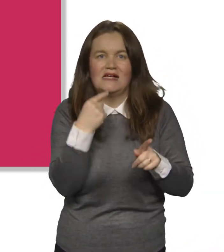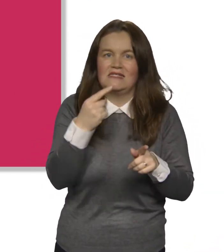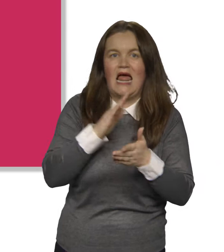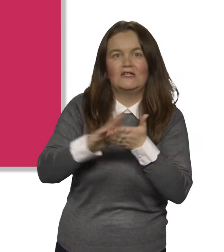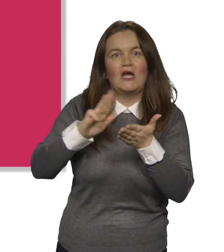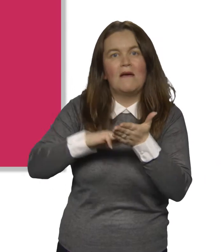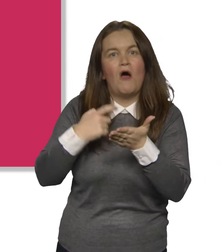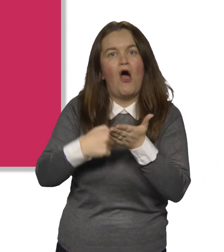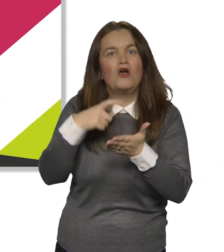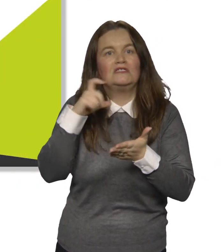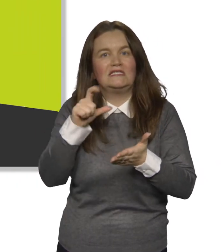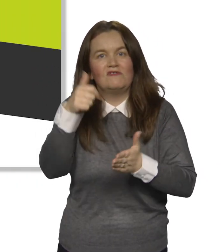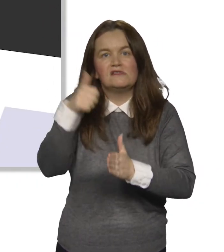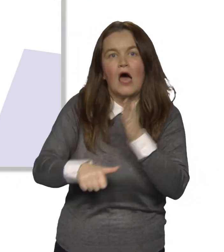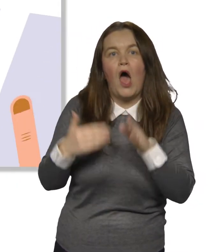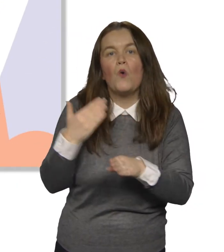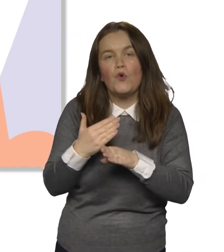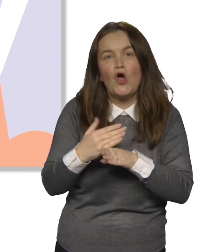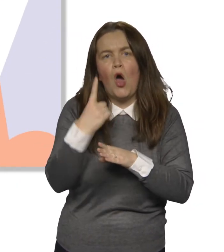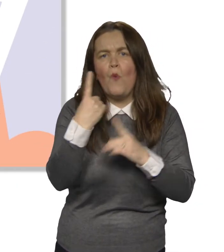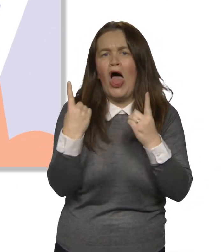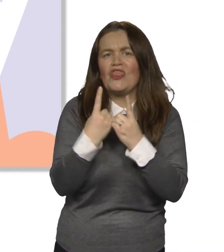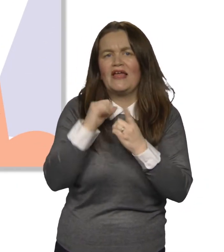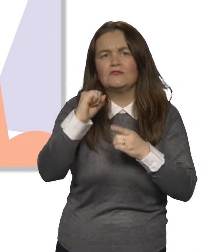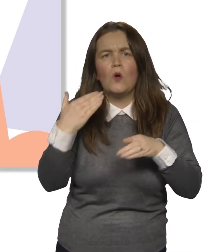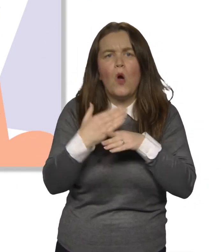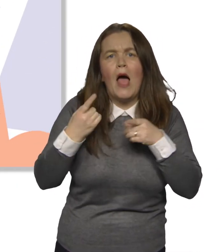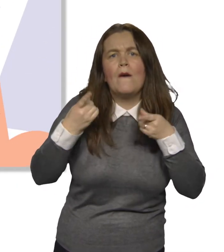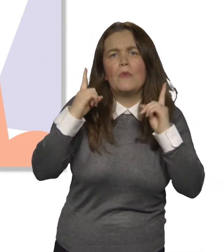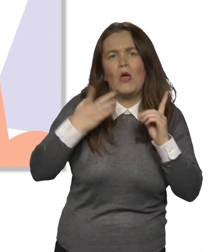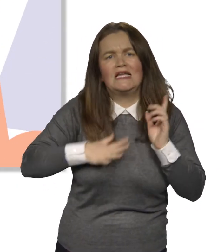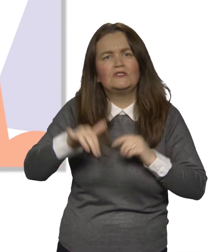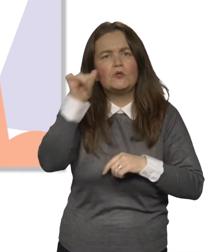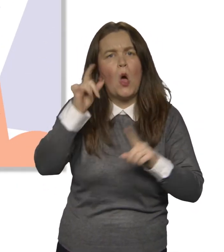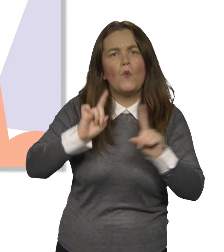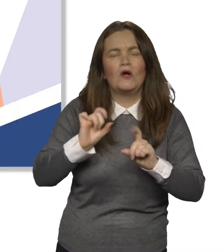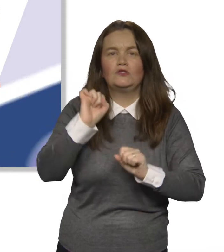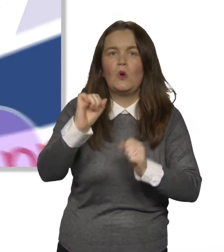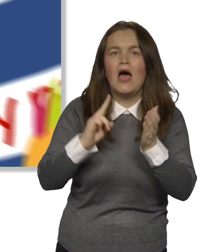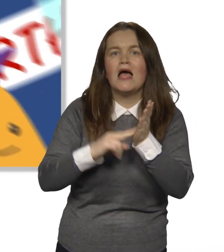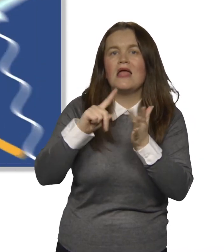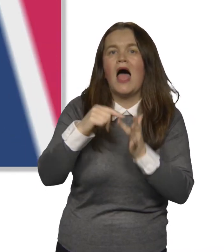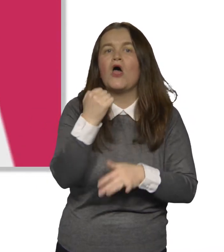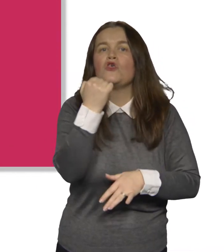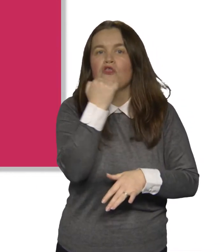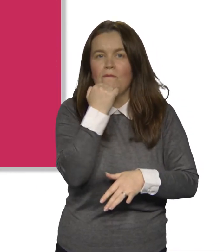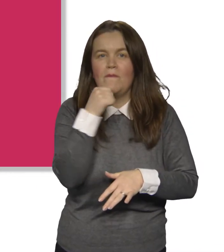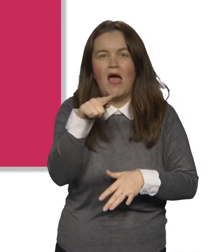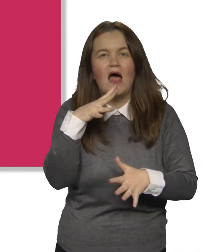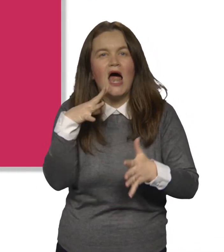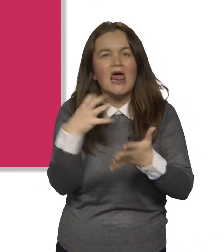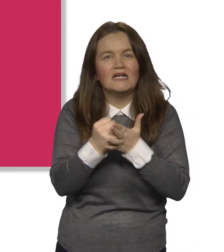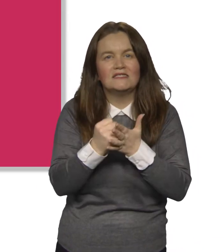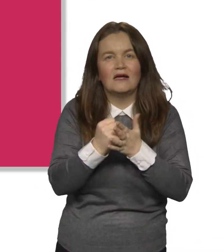you've started work. One of the things your employer will need to know is your national insurance number, which is sent to you automatically by